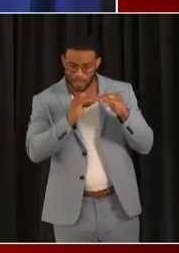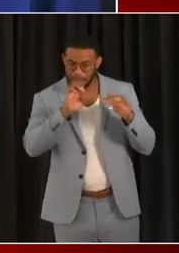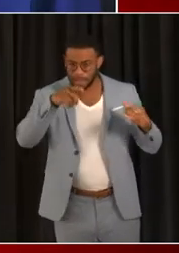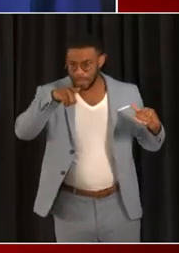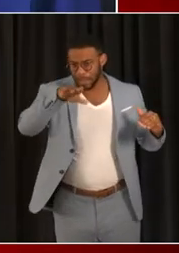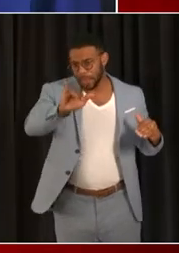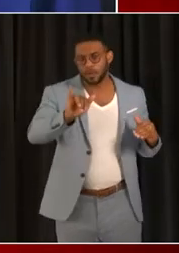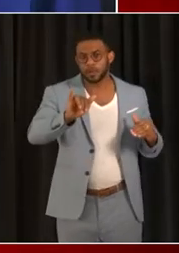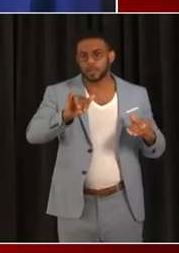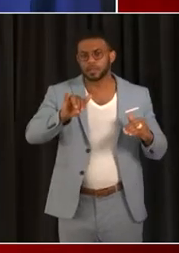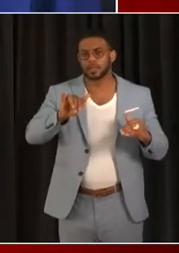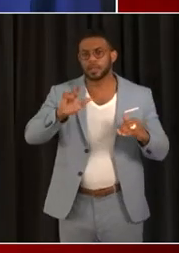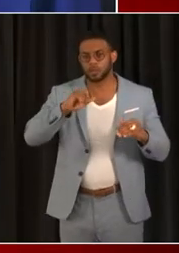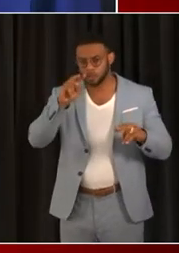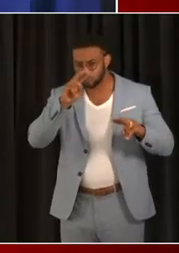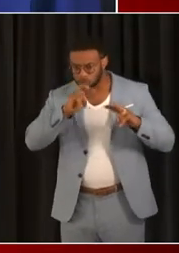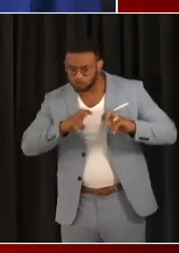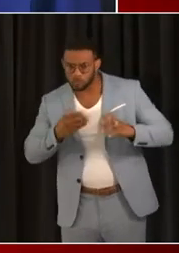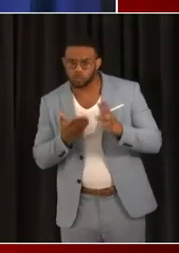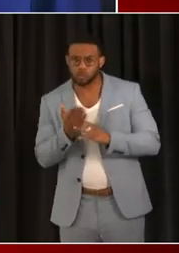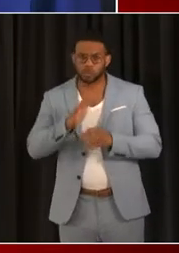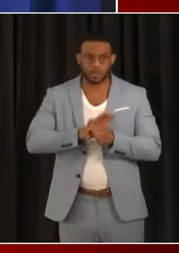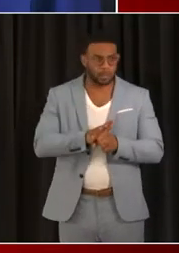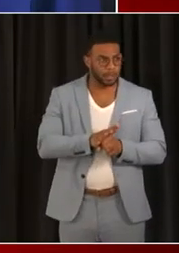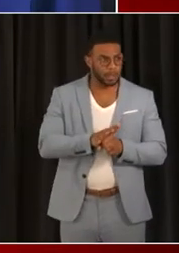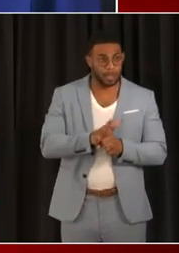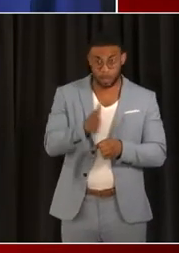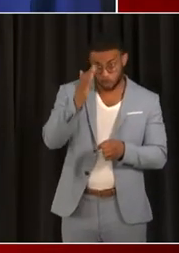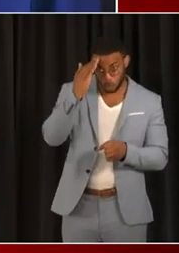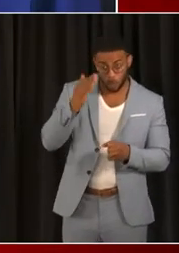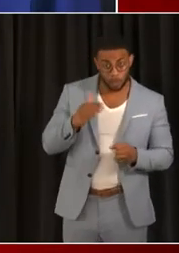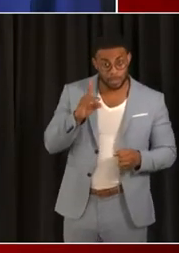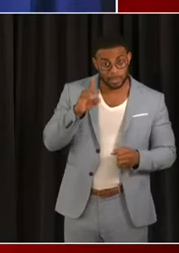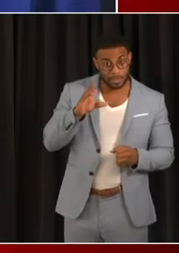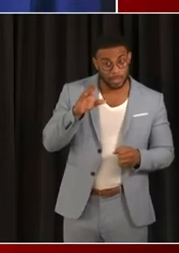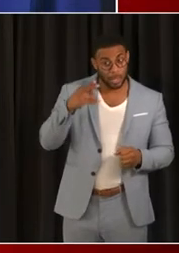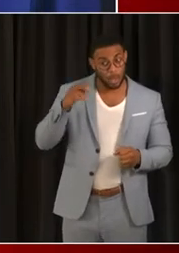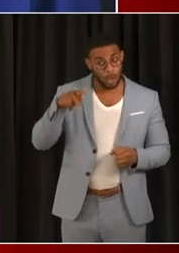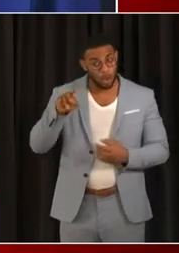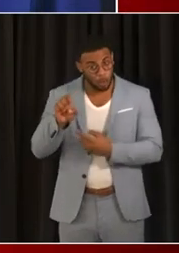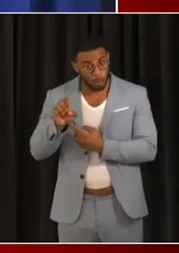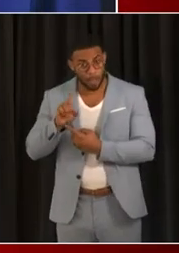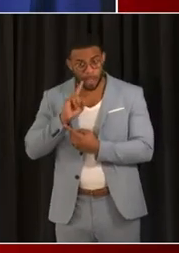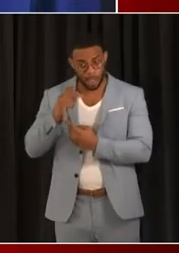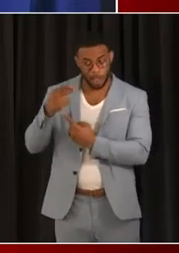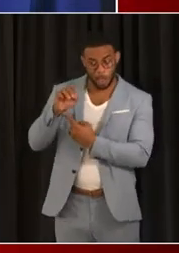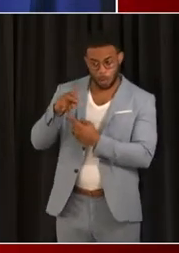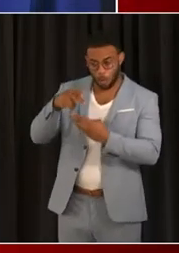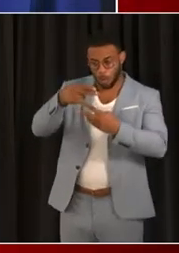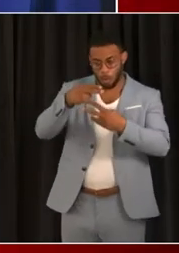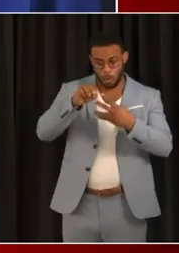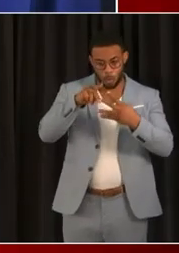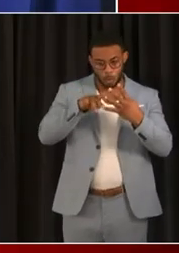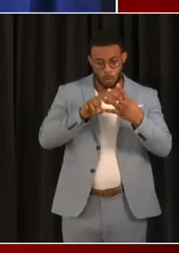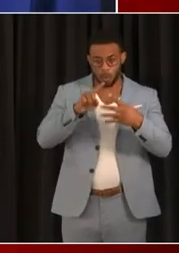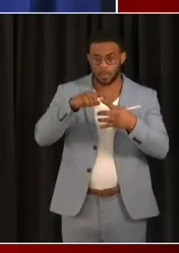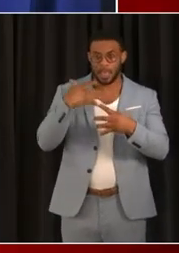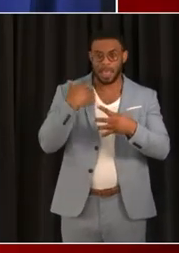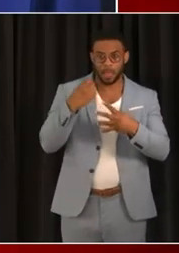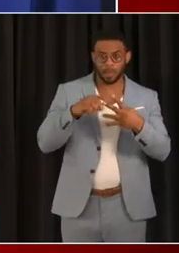equity as we navigated through the pandemic. And as you know, DC Hope, actually, HOPE stands for